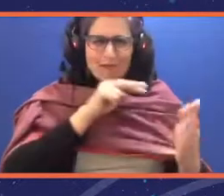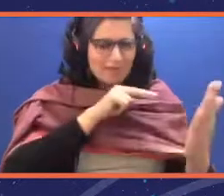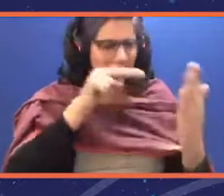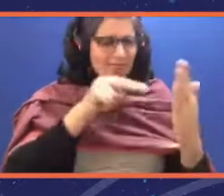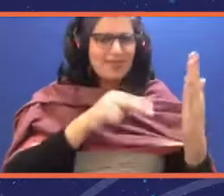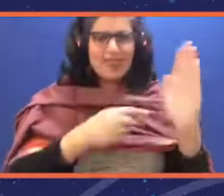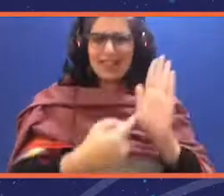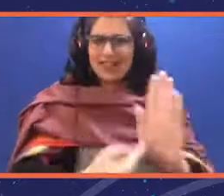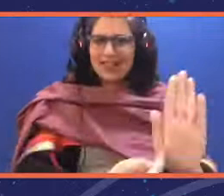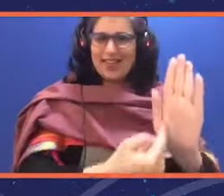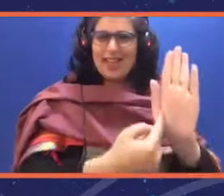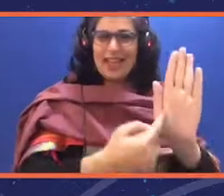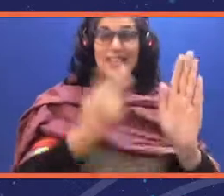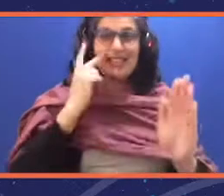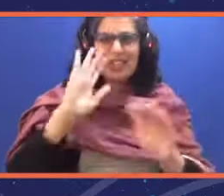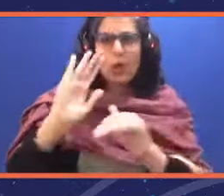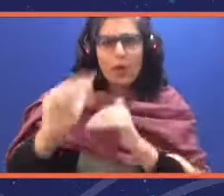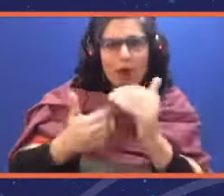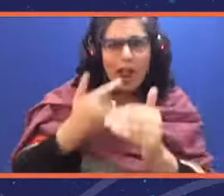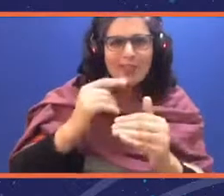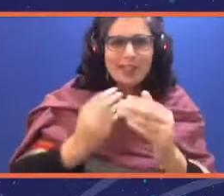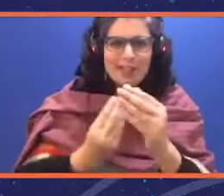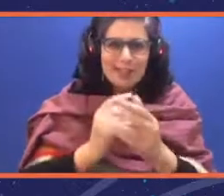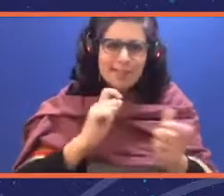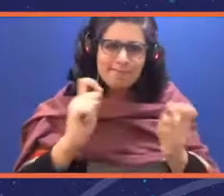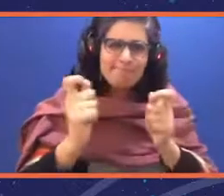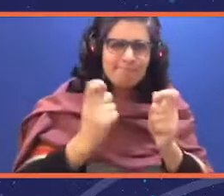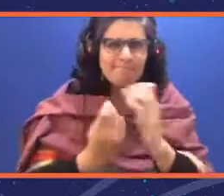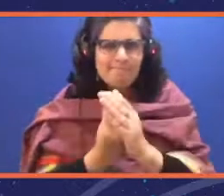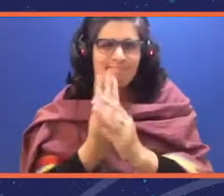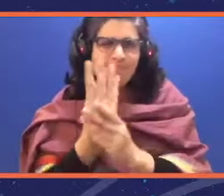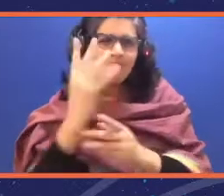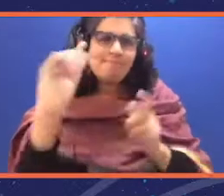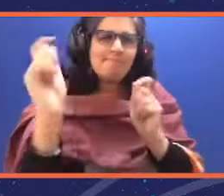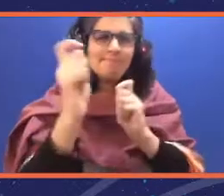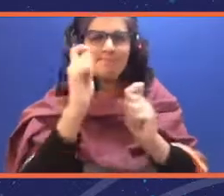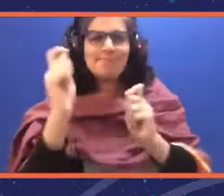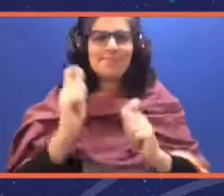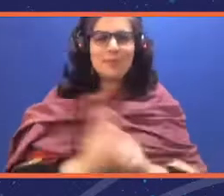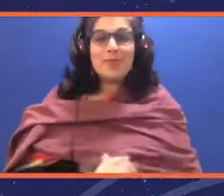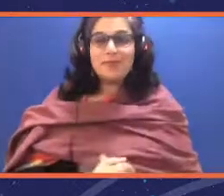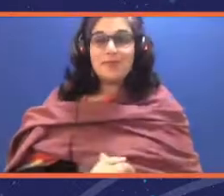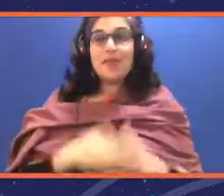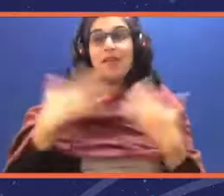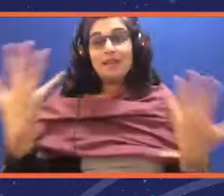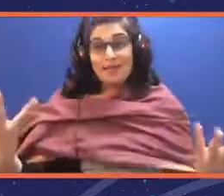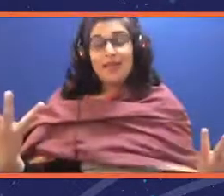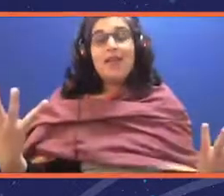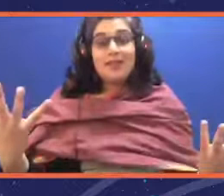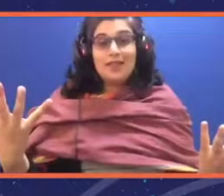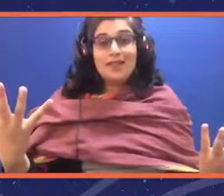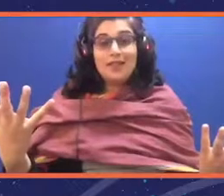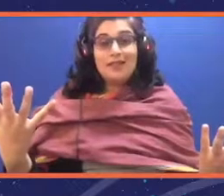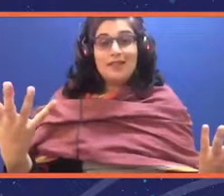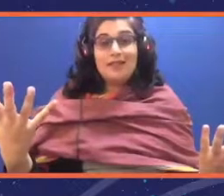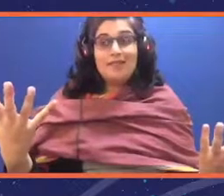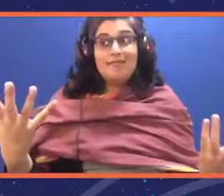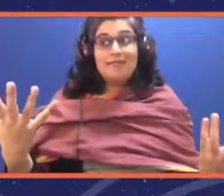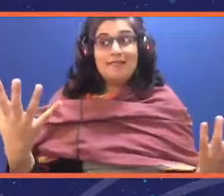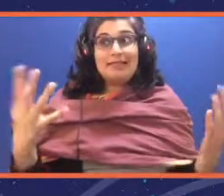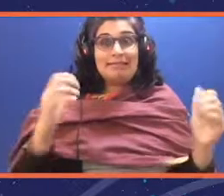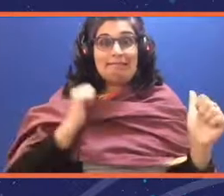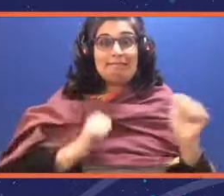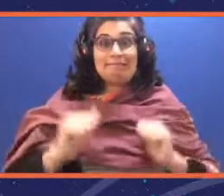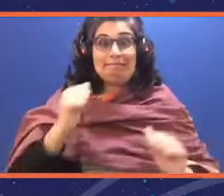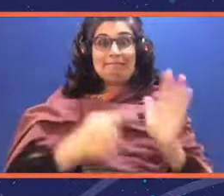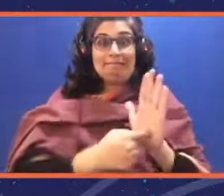see your process evolve through it. So much inquiry and so much thought. Well, this showcase is evolving. We don't have that much time